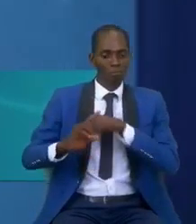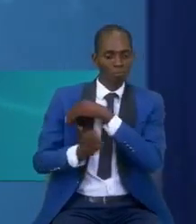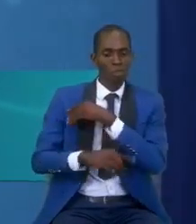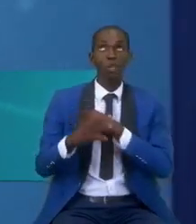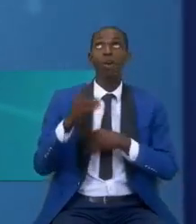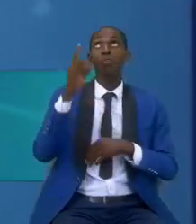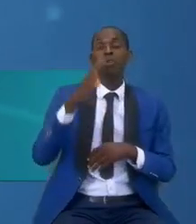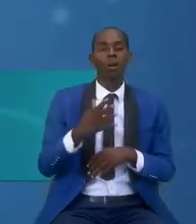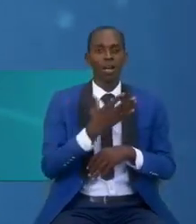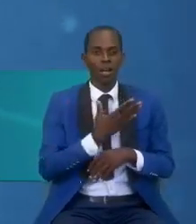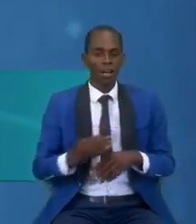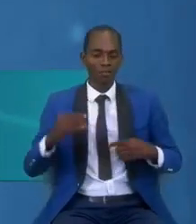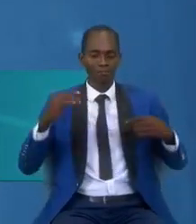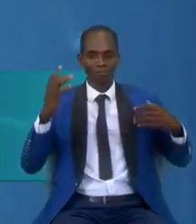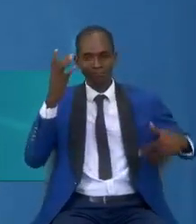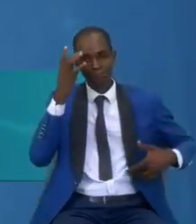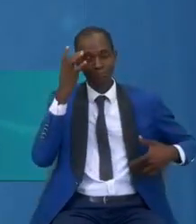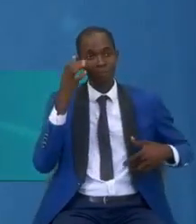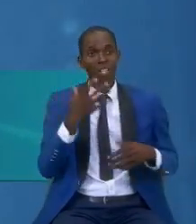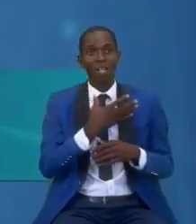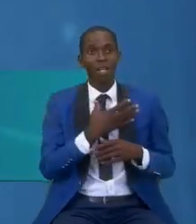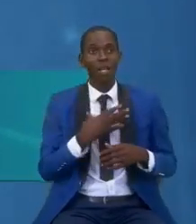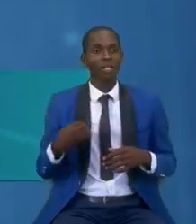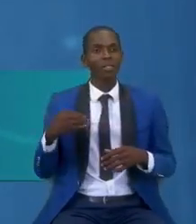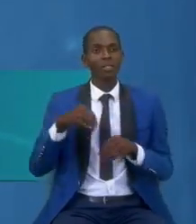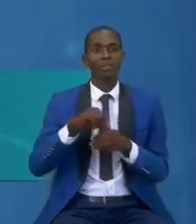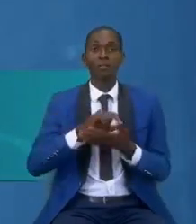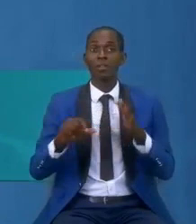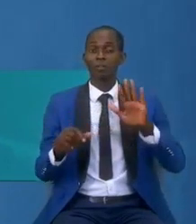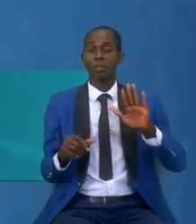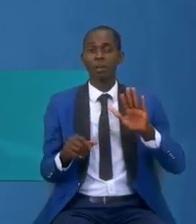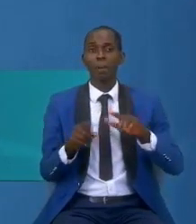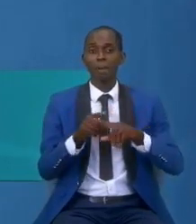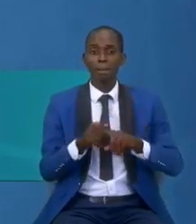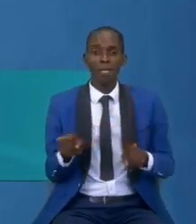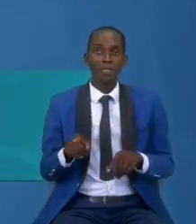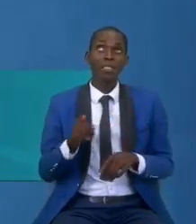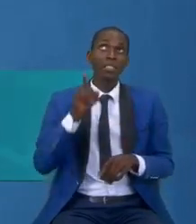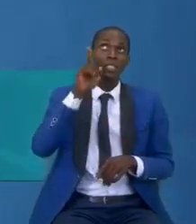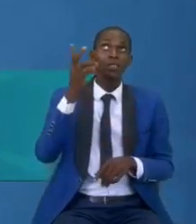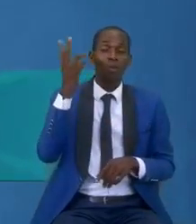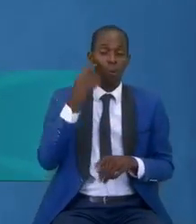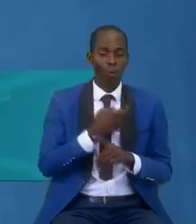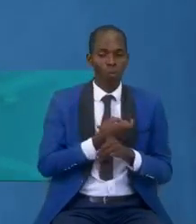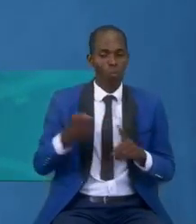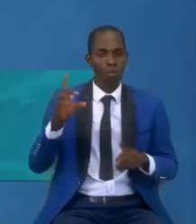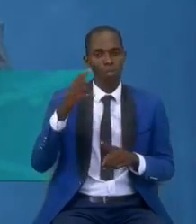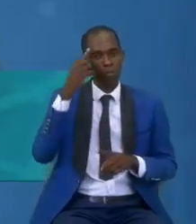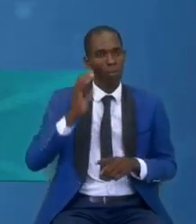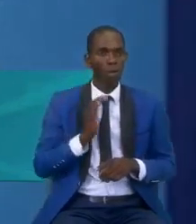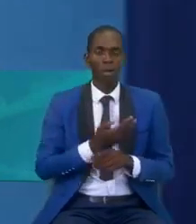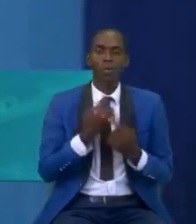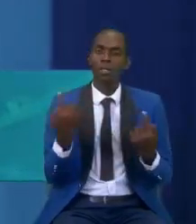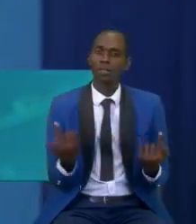he was wounded for our transgression, he was bruised for our